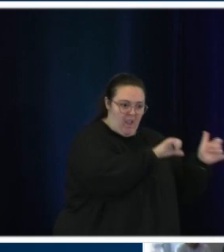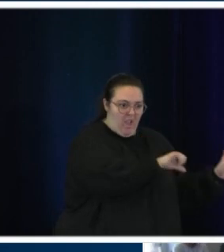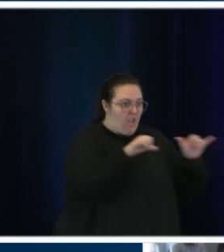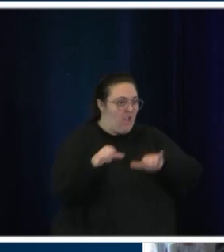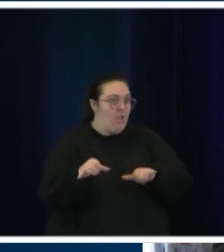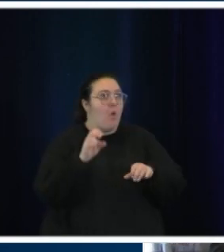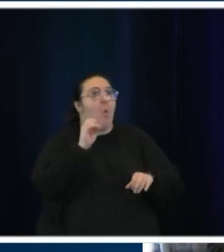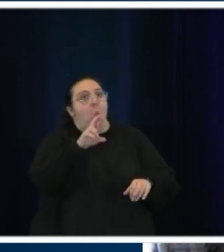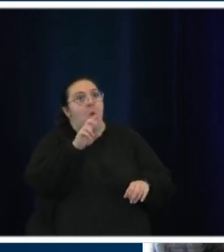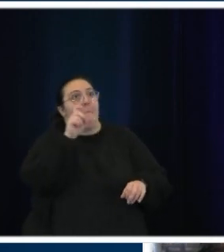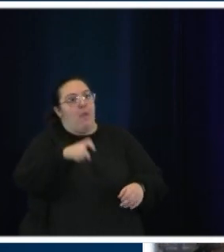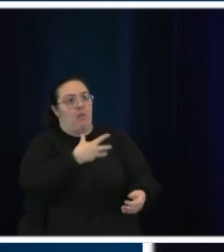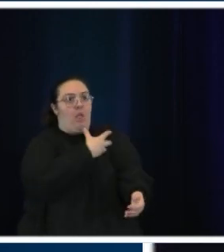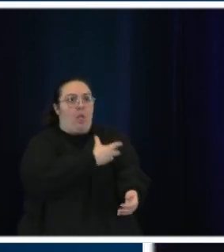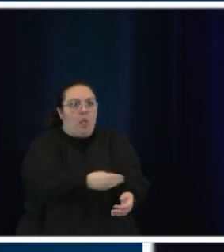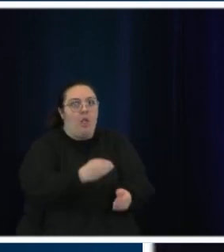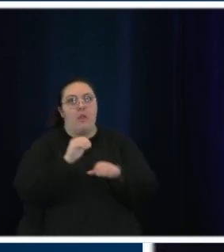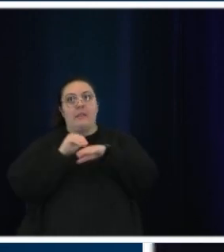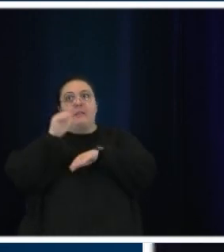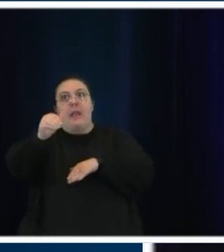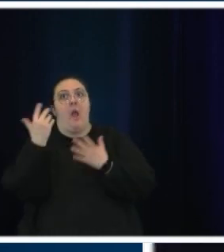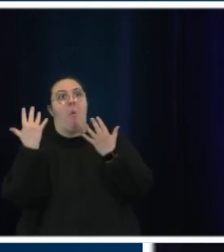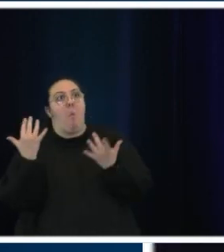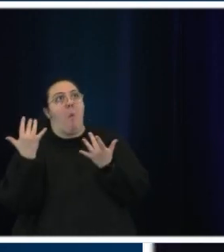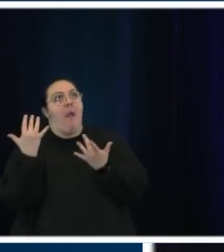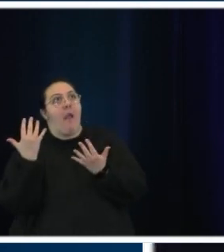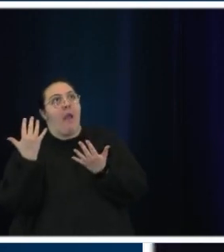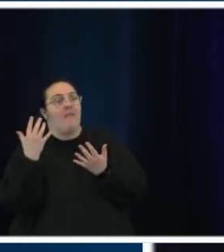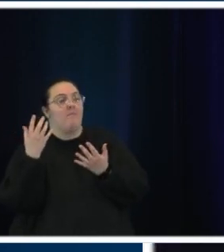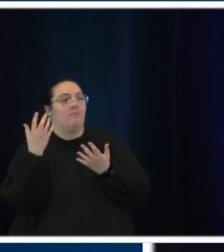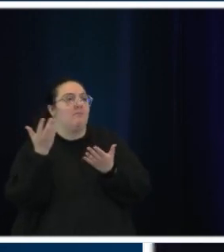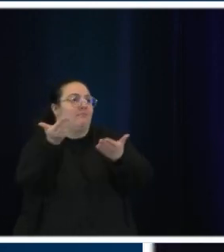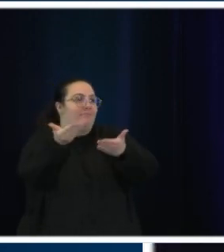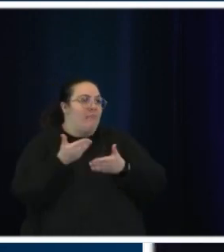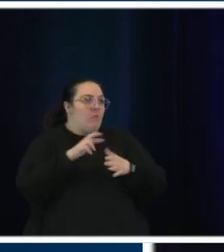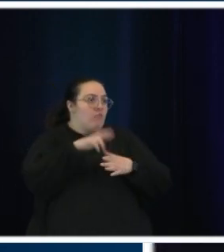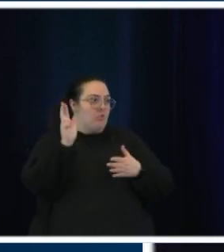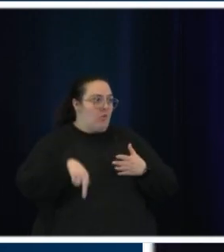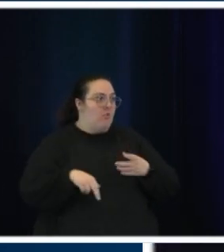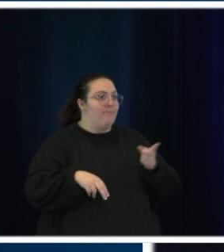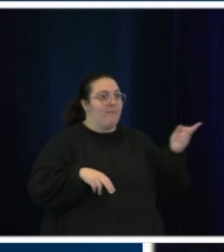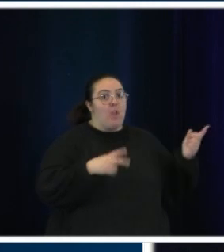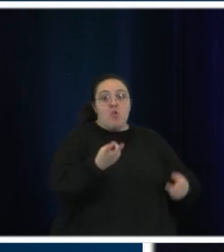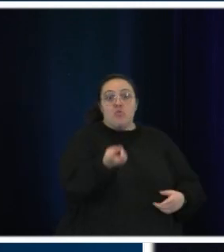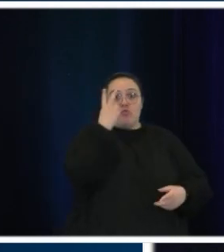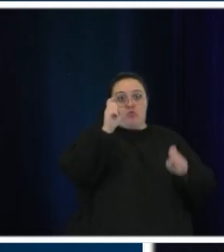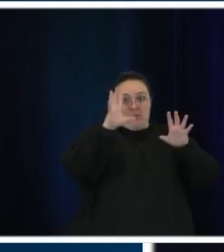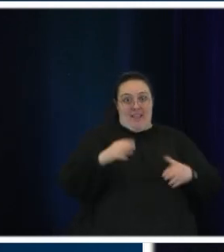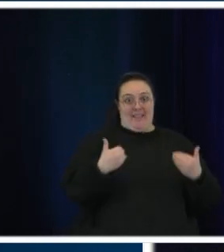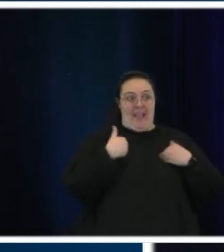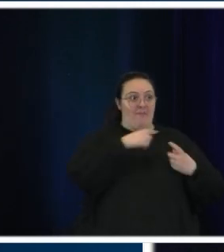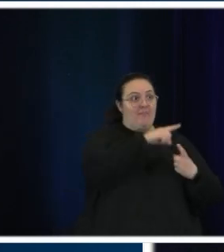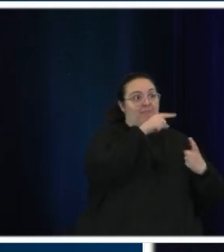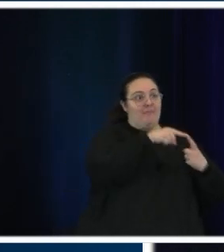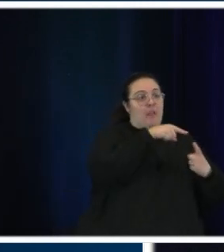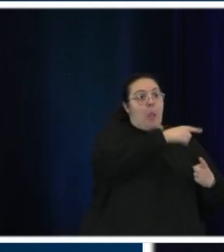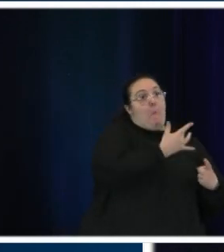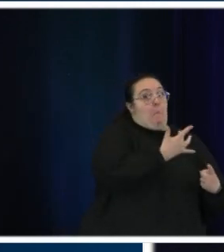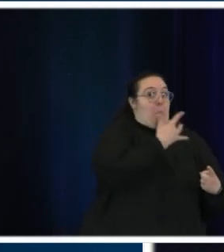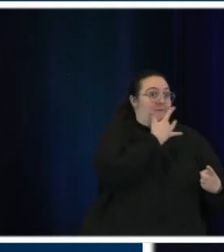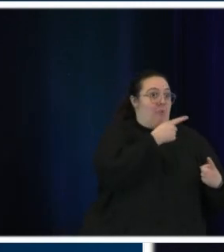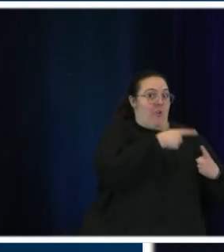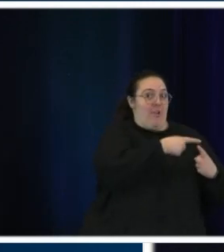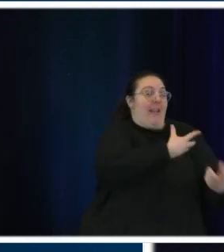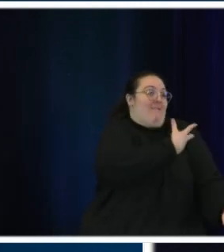sent away and get results? So there's two kinds of tests. So the test that is preferred is a venous test where we have to